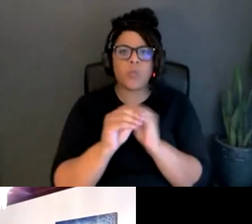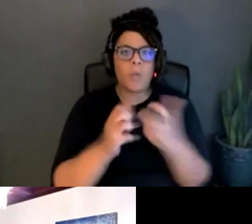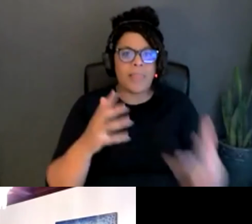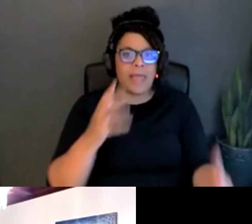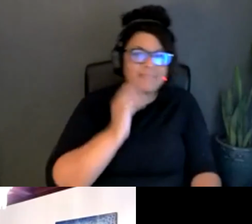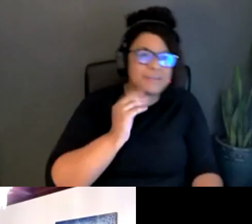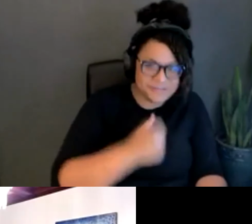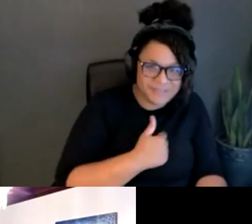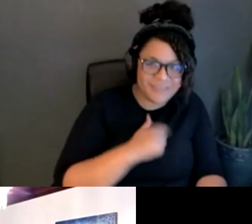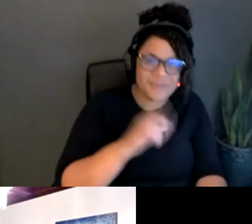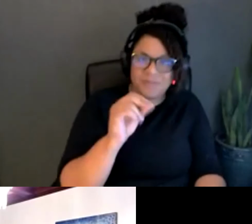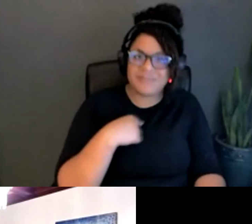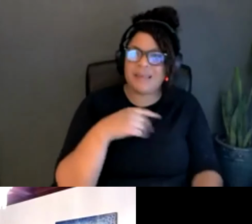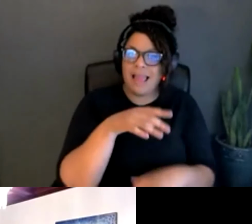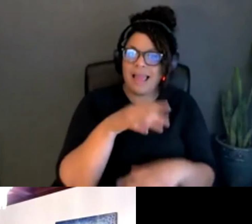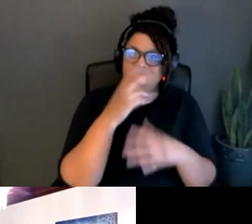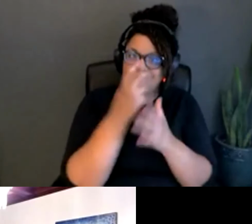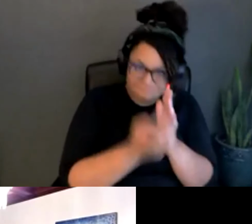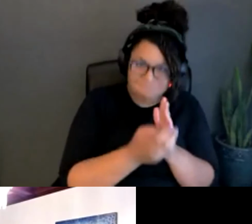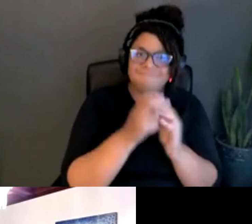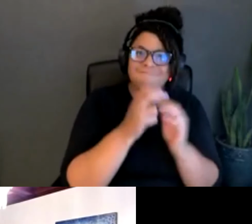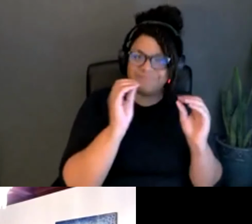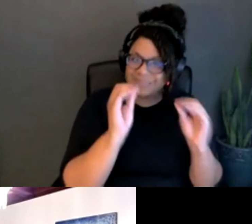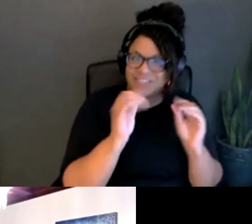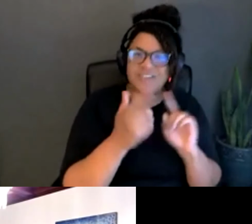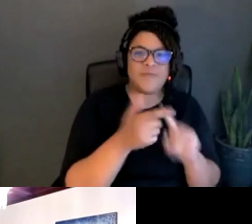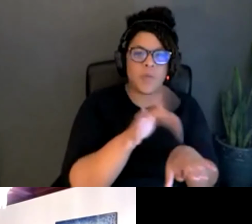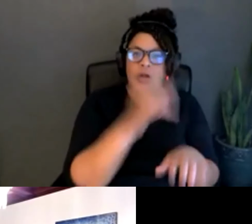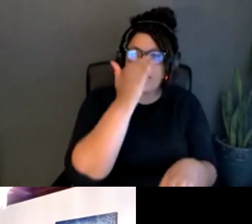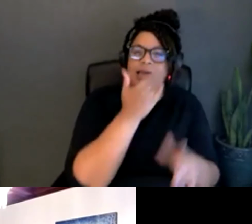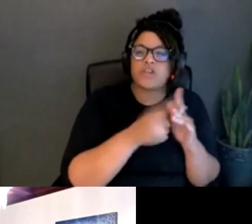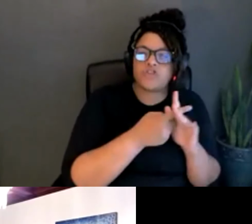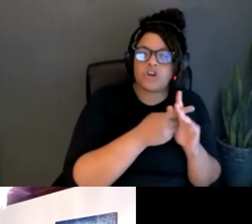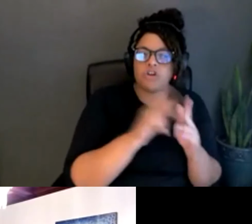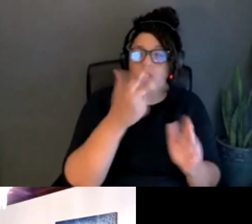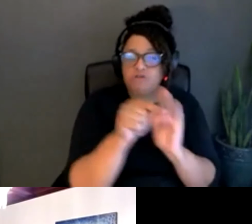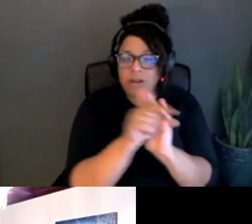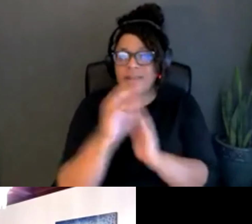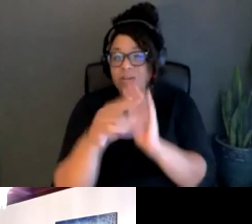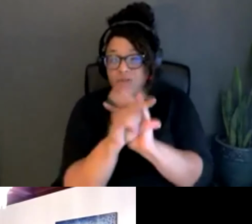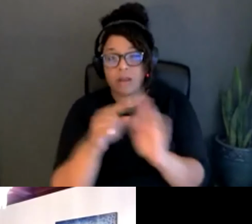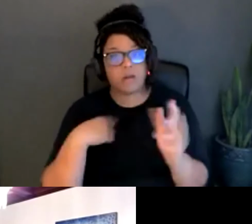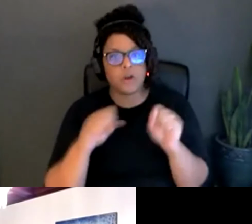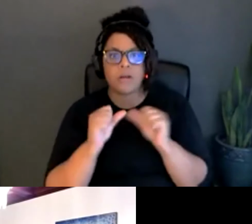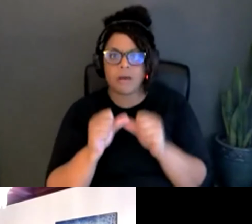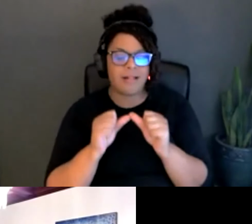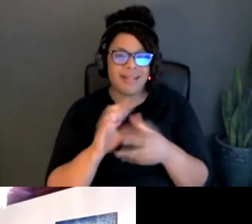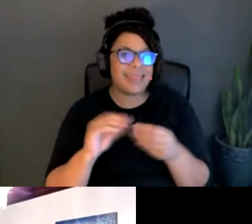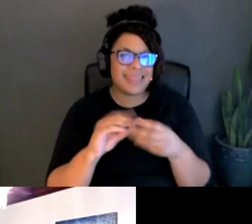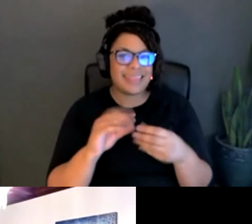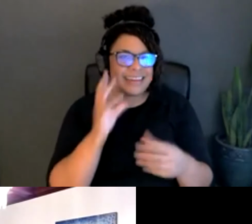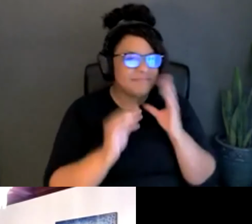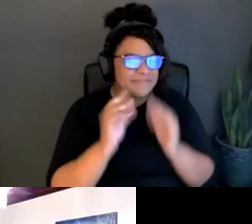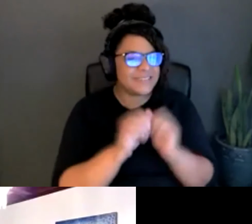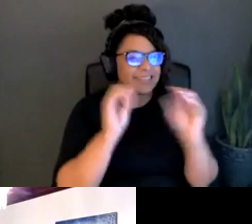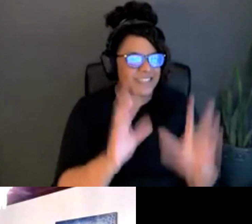but I've been in the trenches from early Head Start to 3rd grade, 5th, I mean, I can go on. And so I